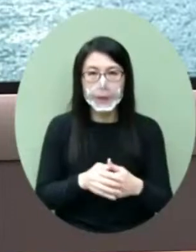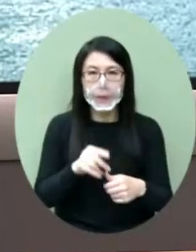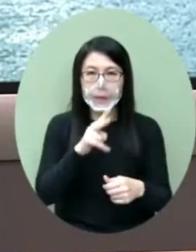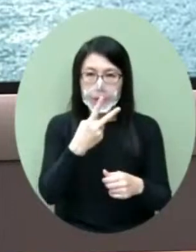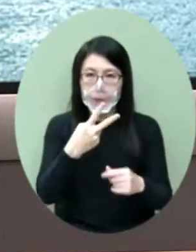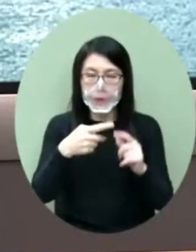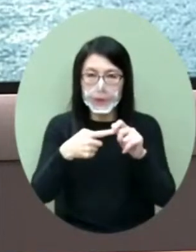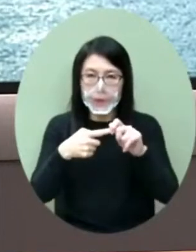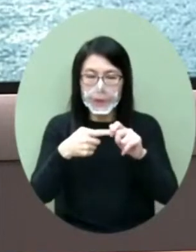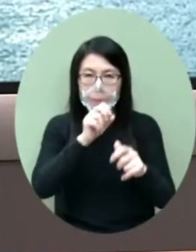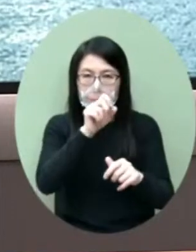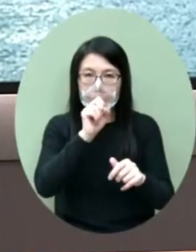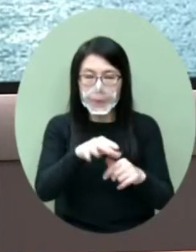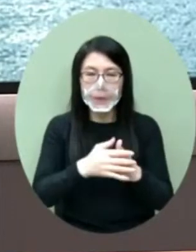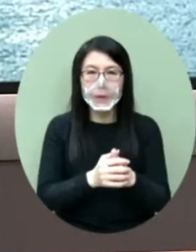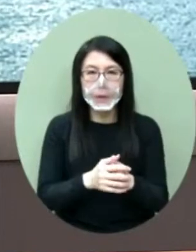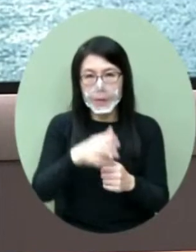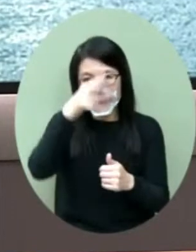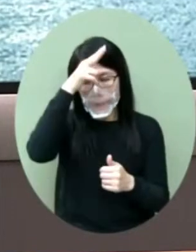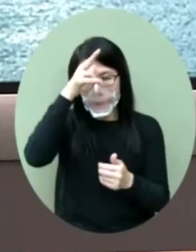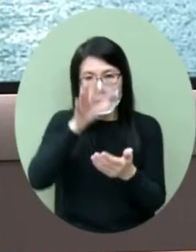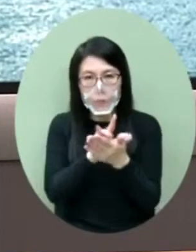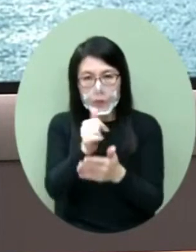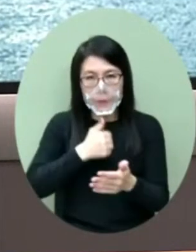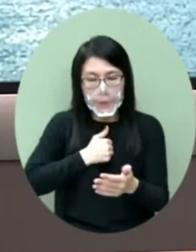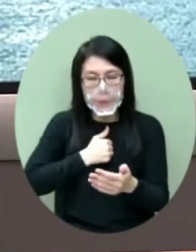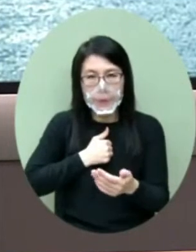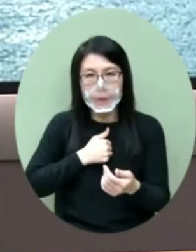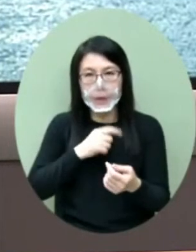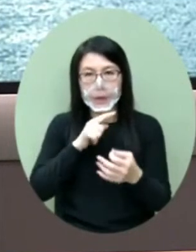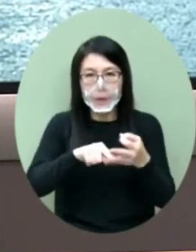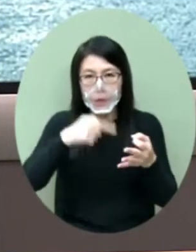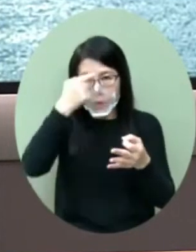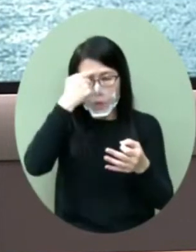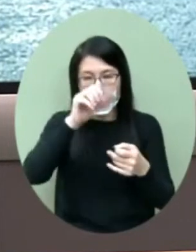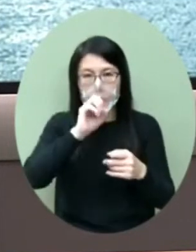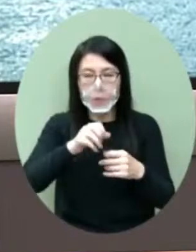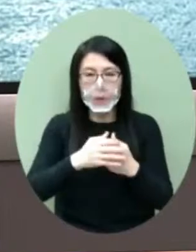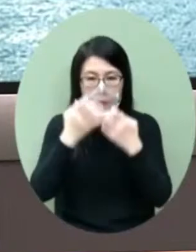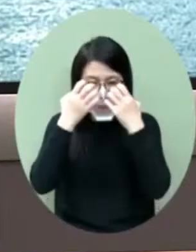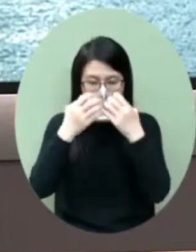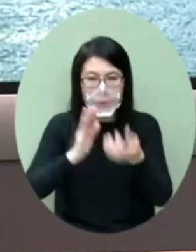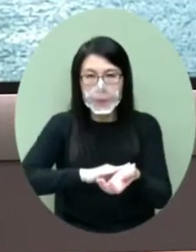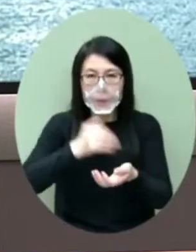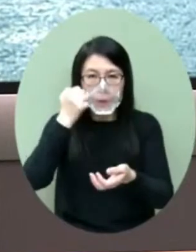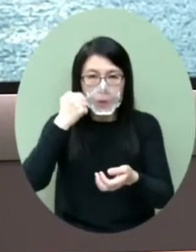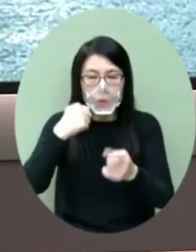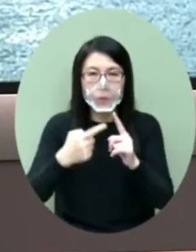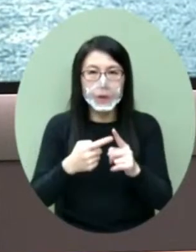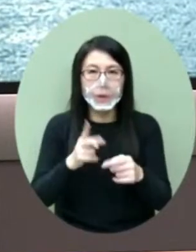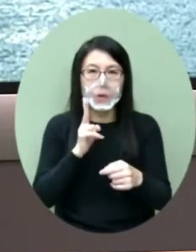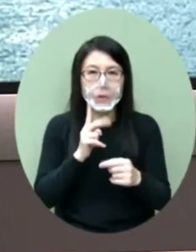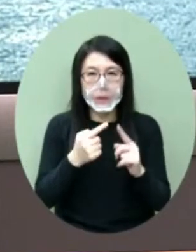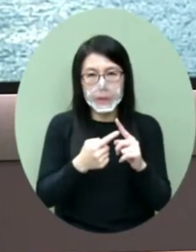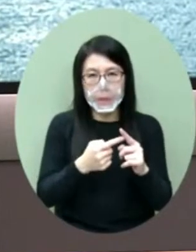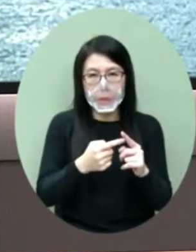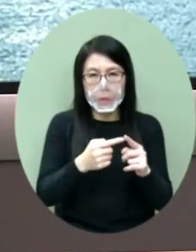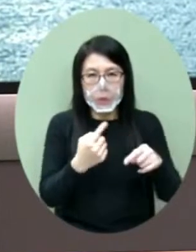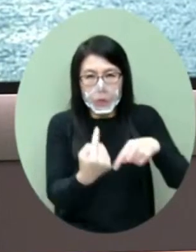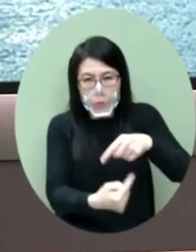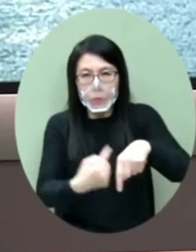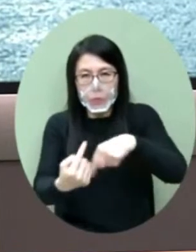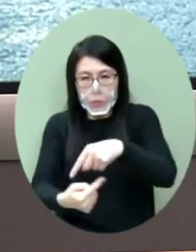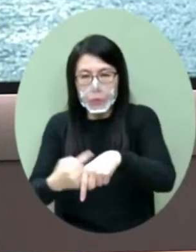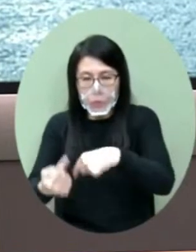News. 2 questions. First, the government expert, Mr. Gabriel Lau, noticed that